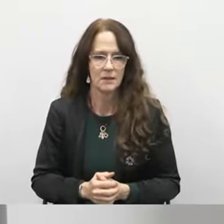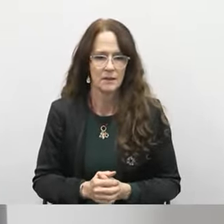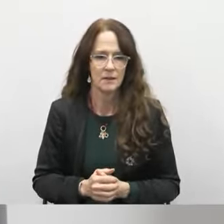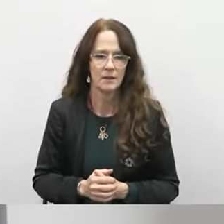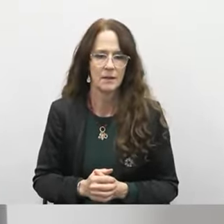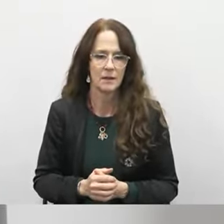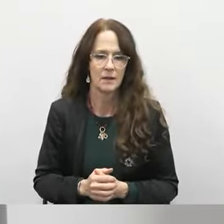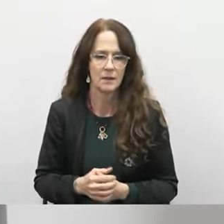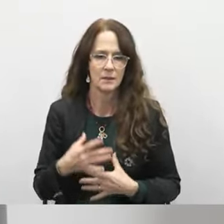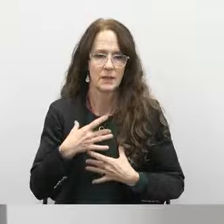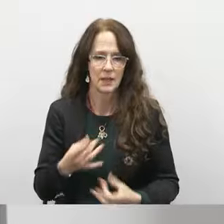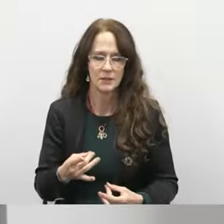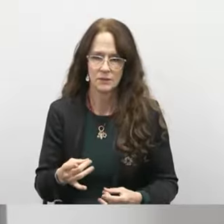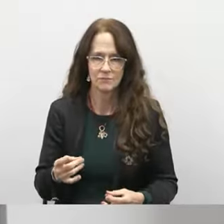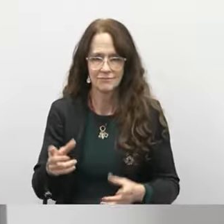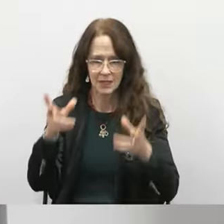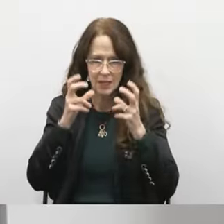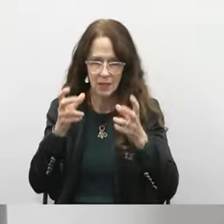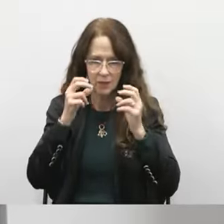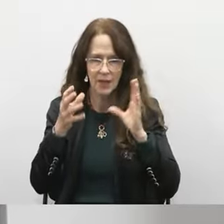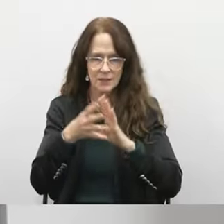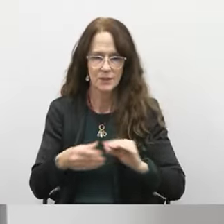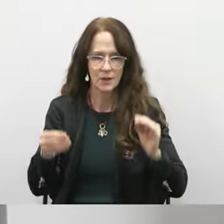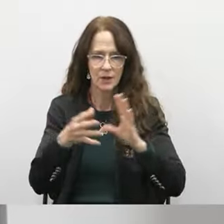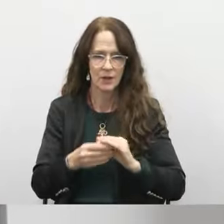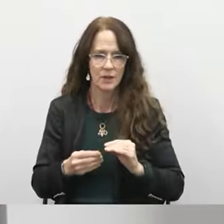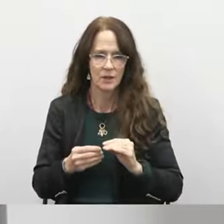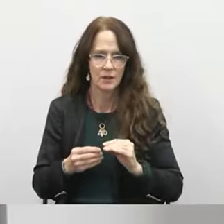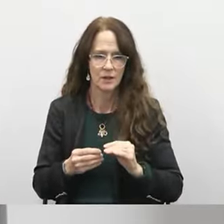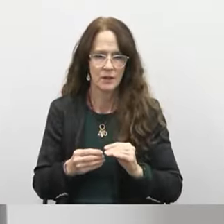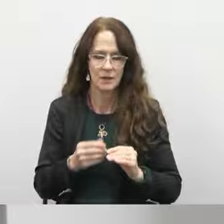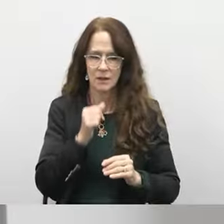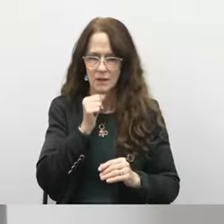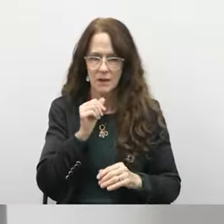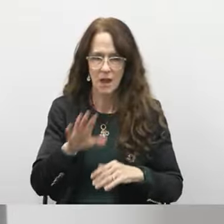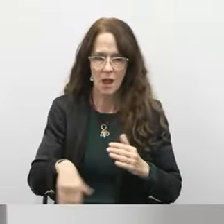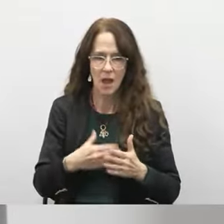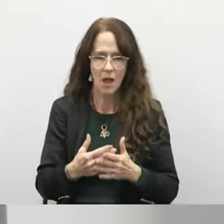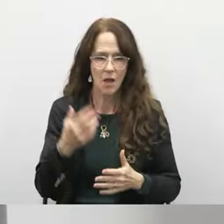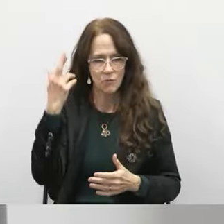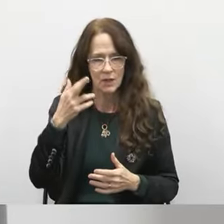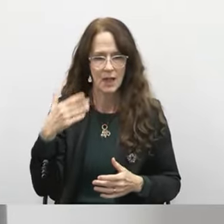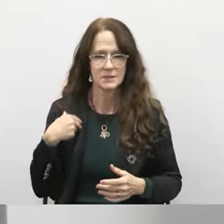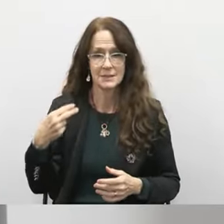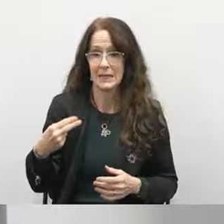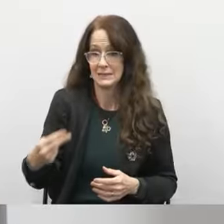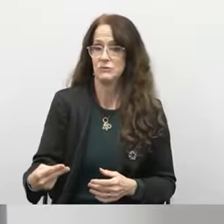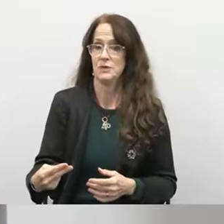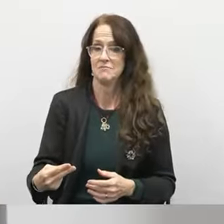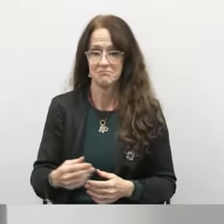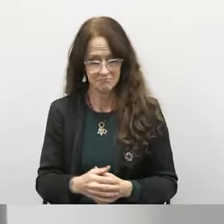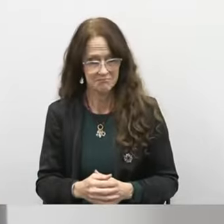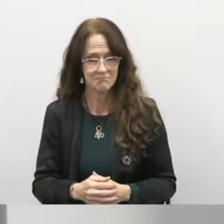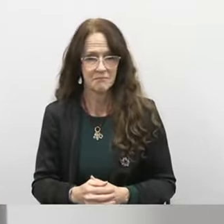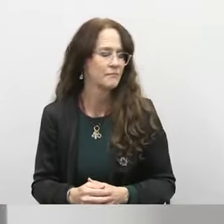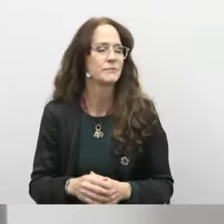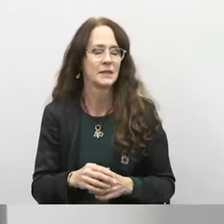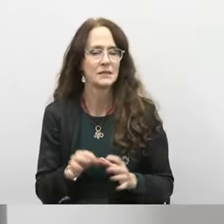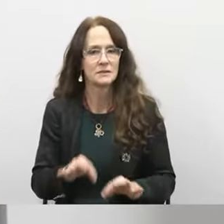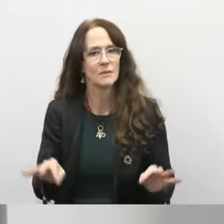It was interesting to get that story because not everybody was aware of that history. So it makes a difference who you talk